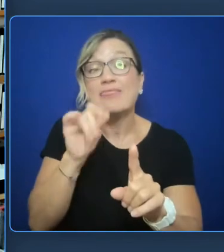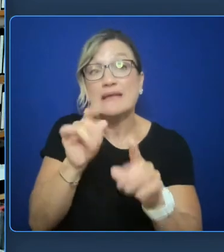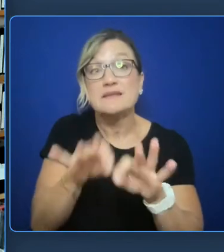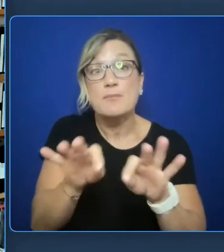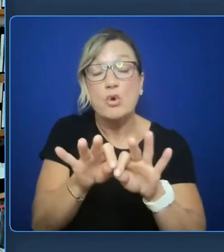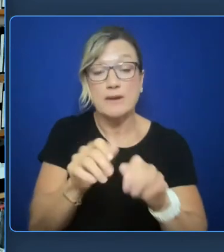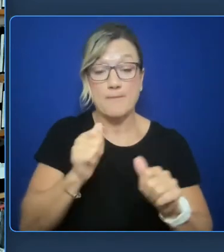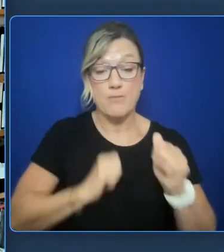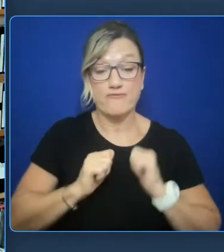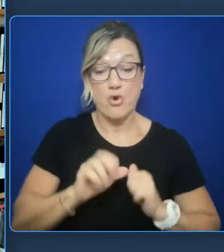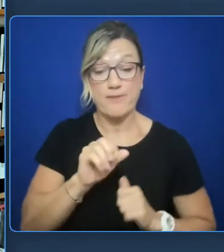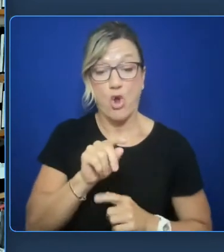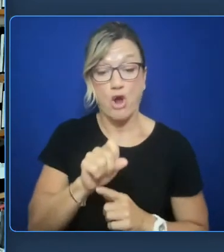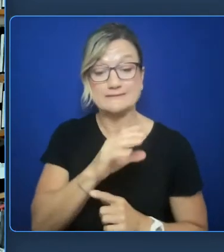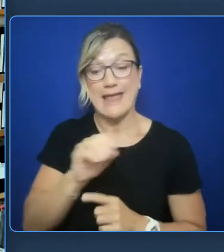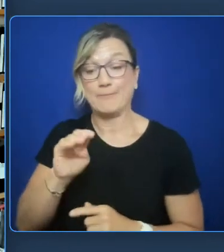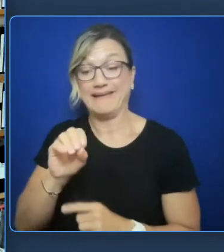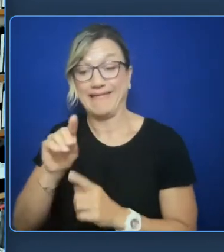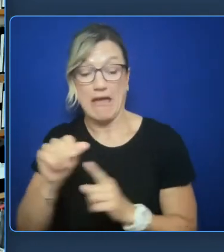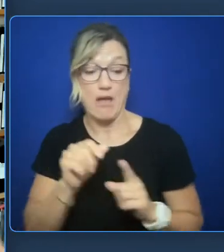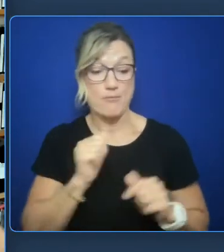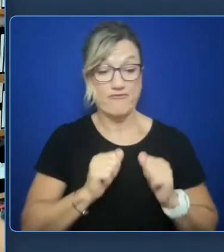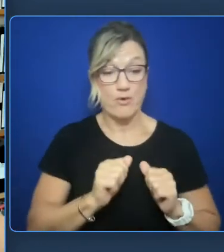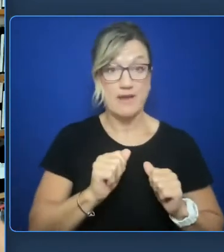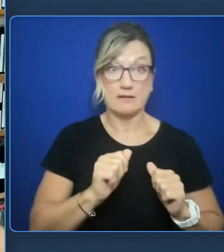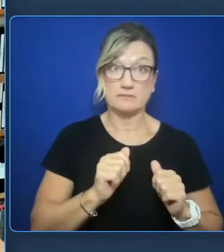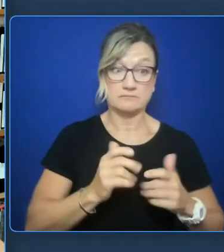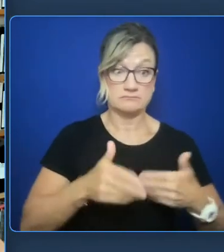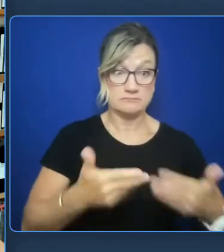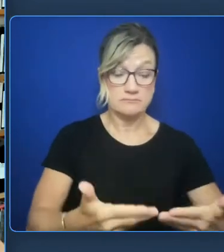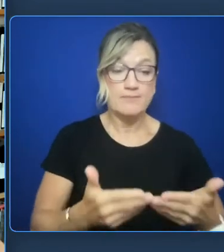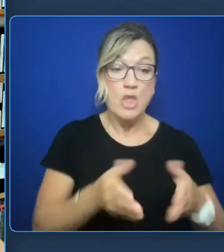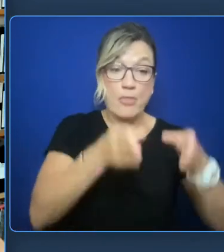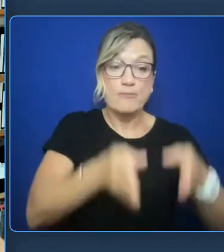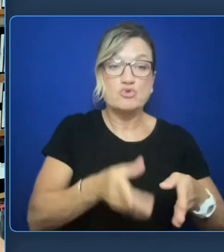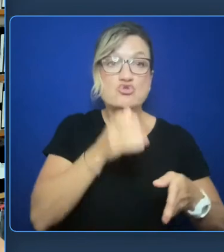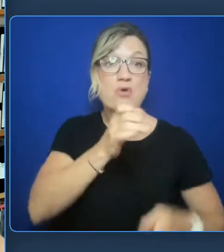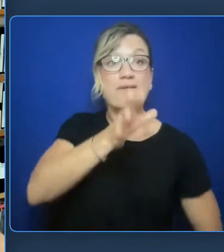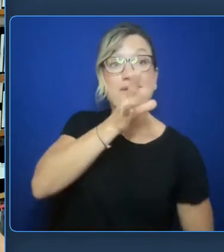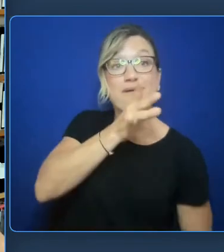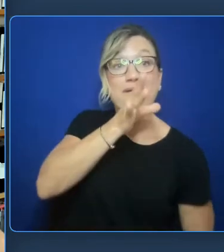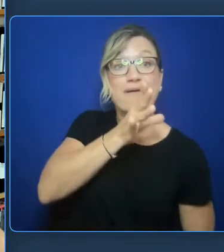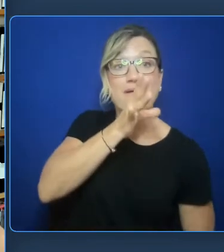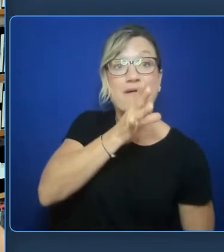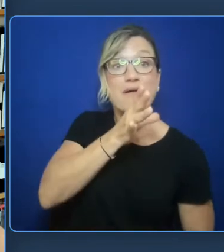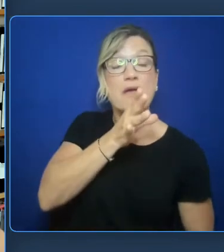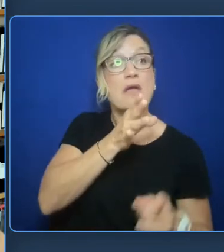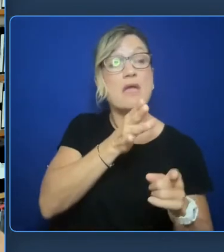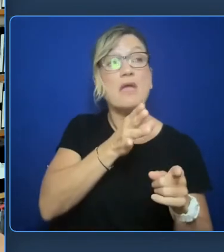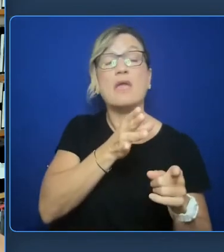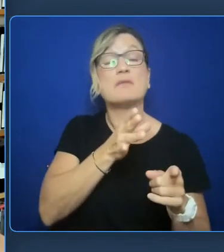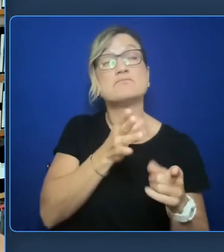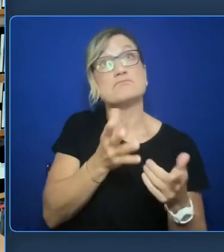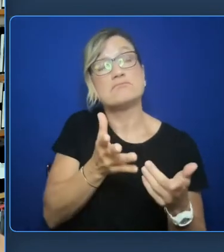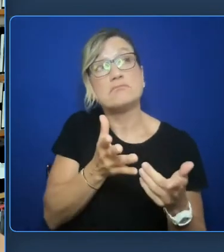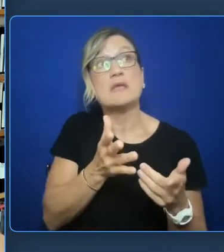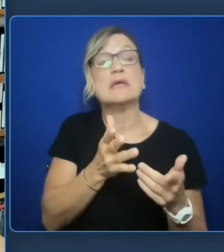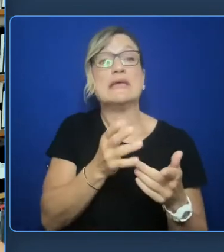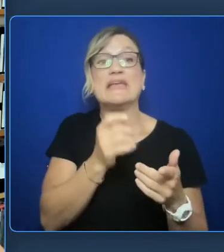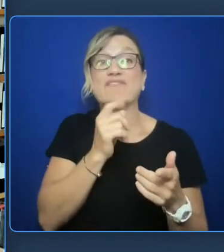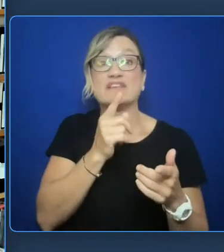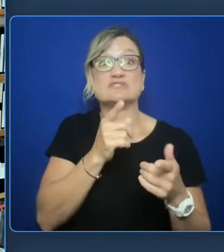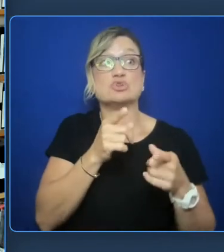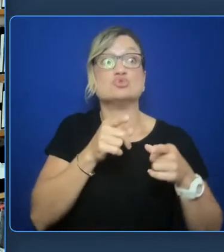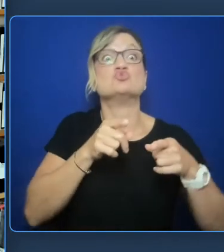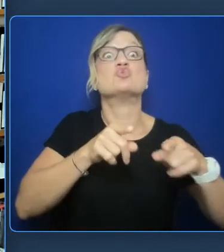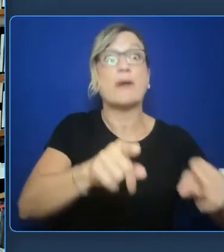between performing arts and media. In performing arts, the person crafting the description, even if it's done